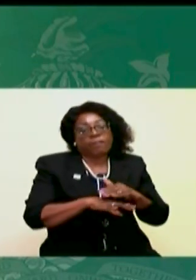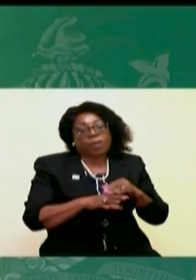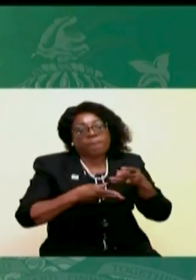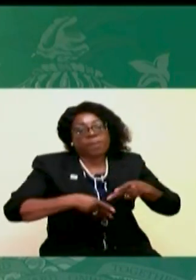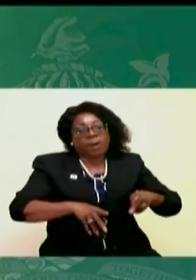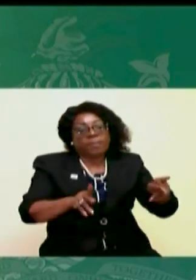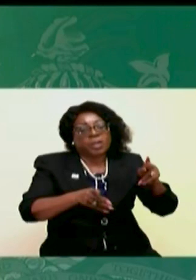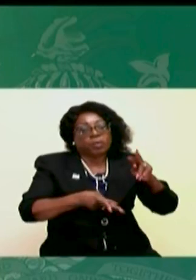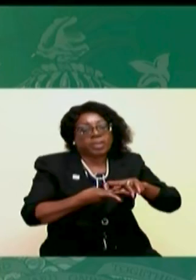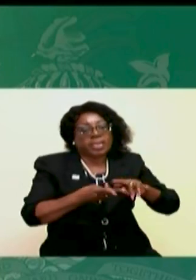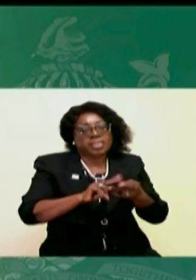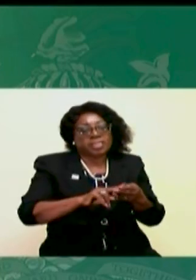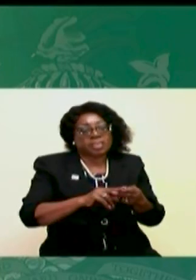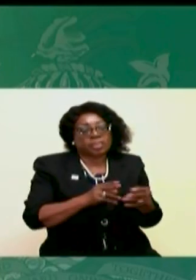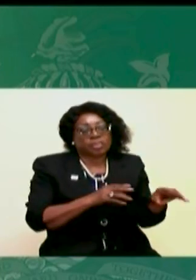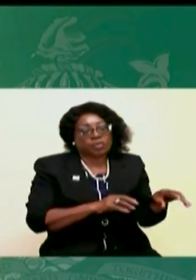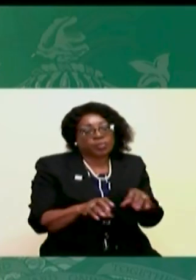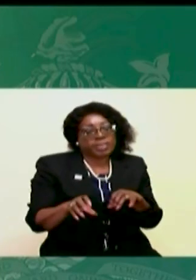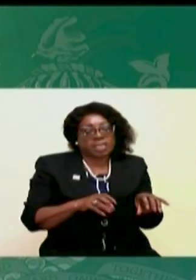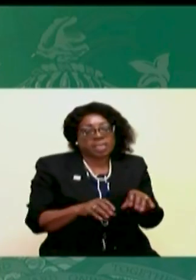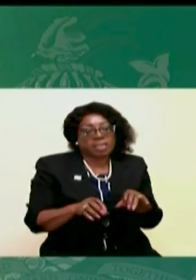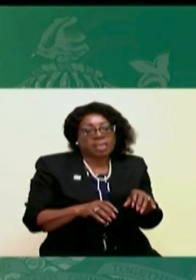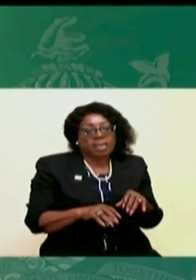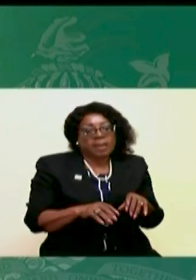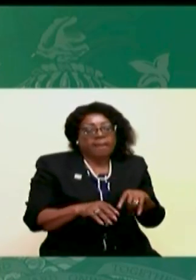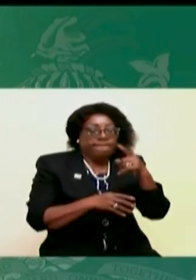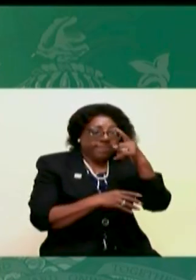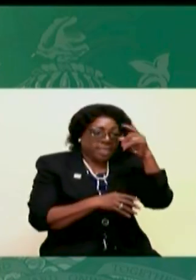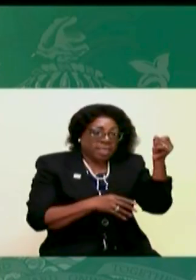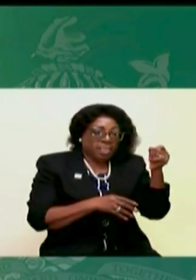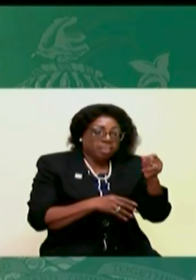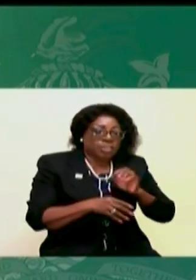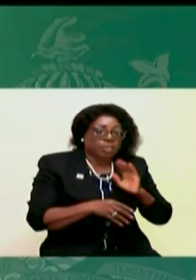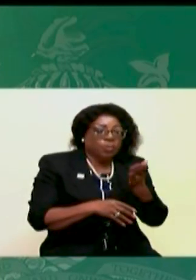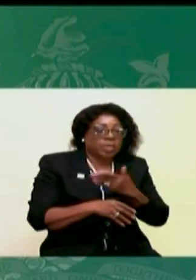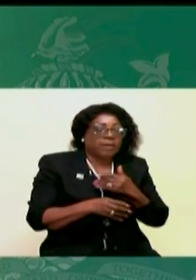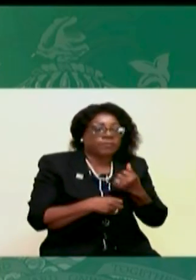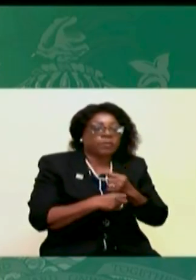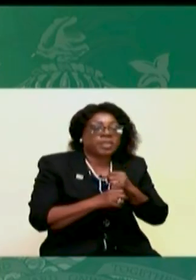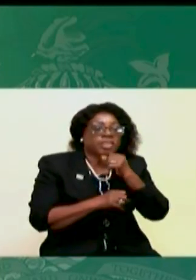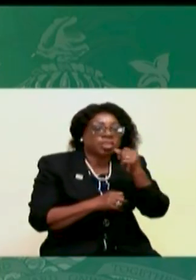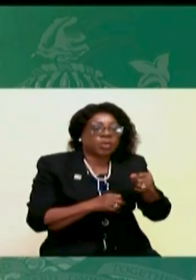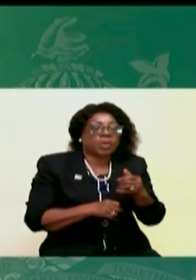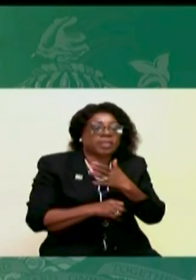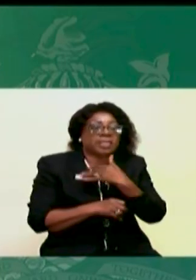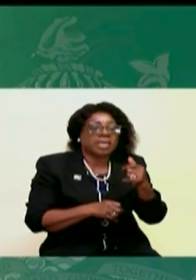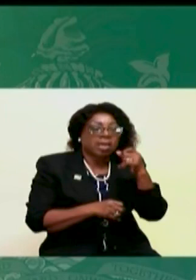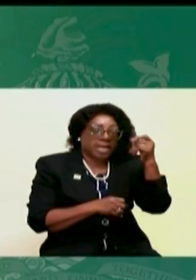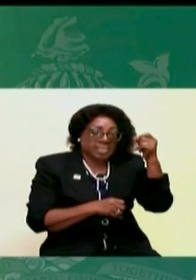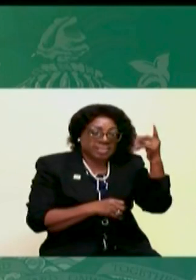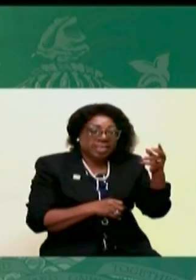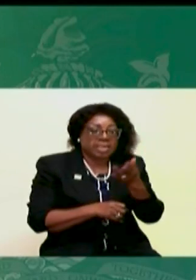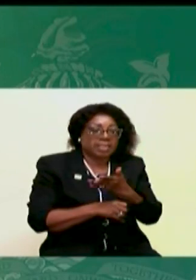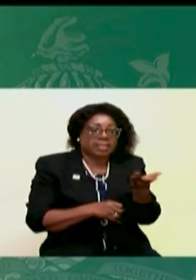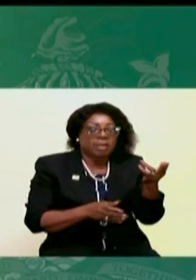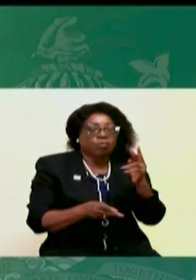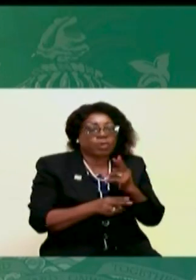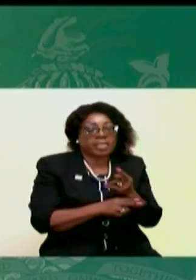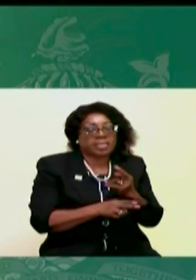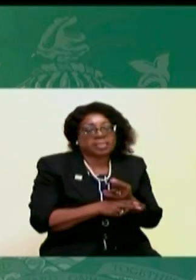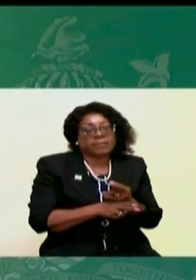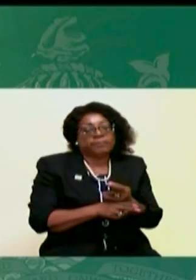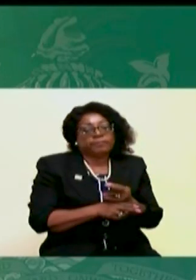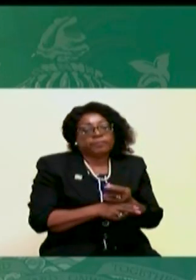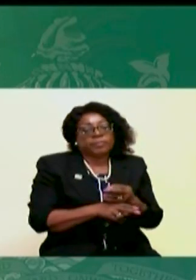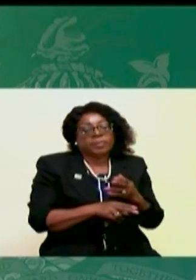done. Public relations because, Madam Speaker, we have to ensure that they understand their rights, one, and we